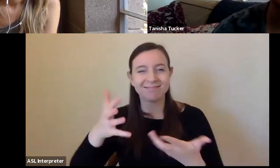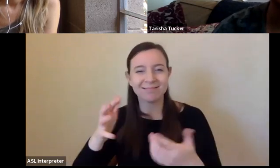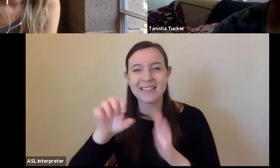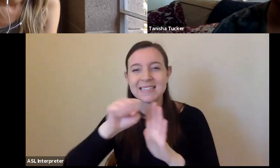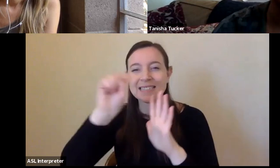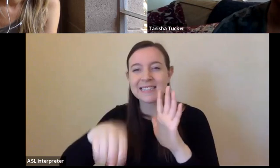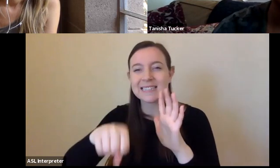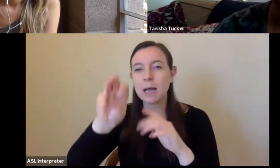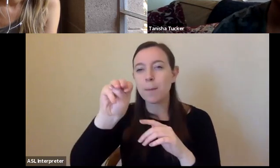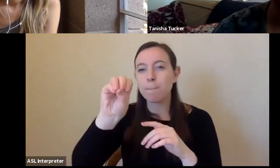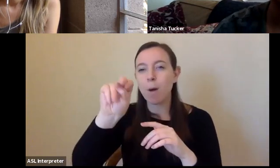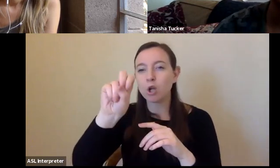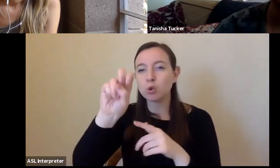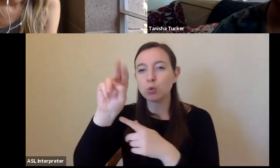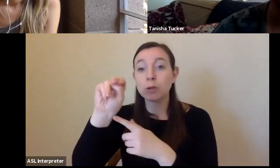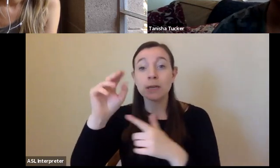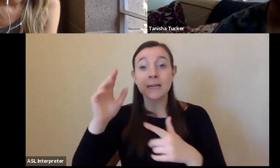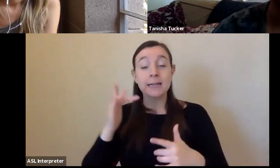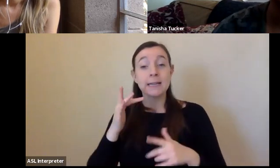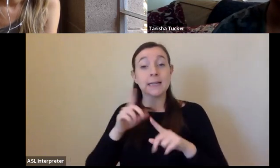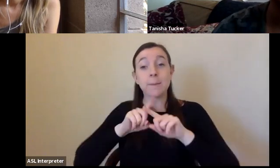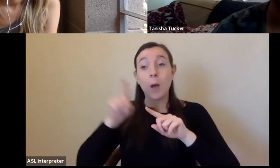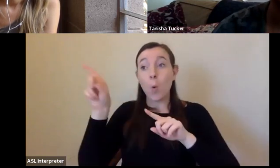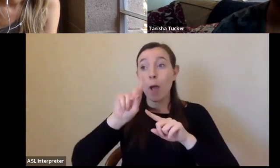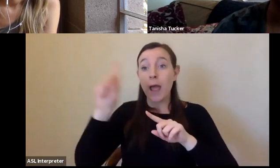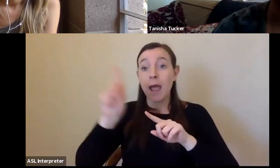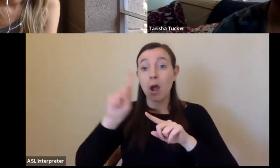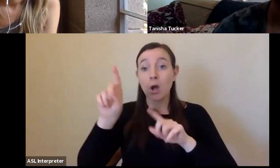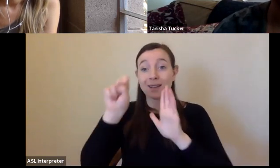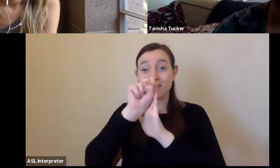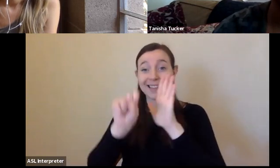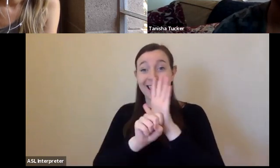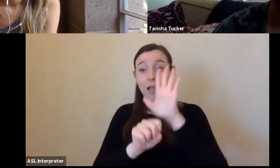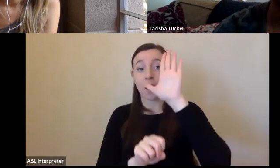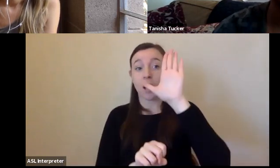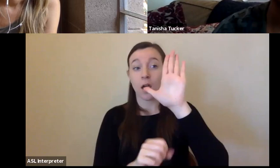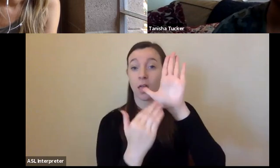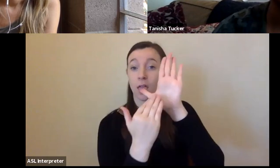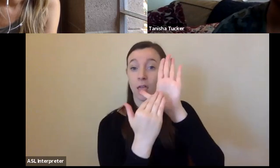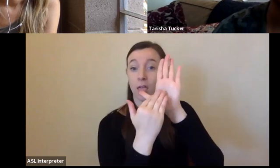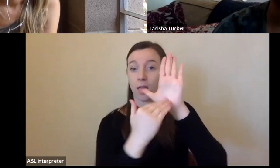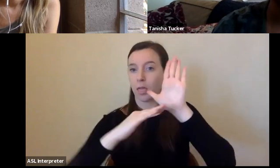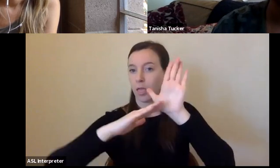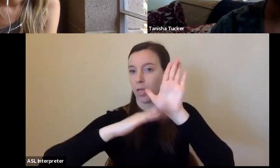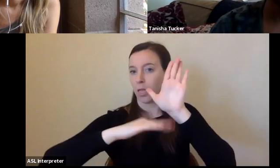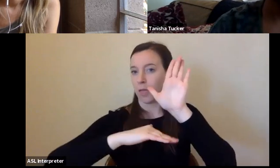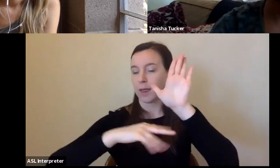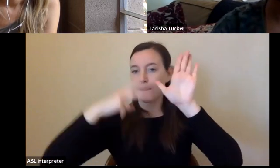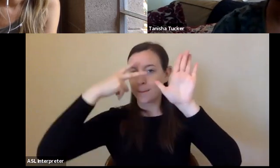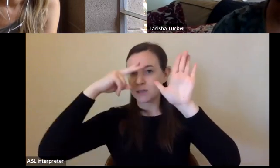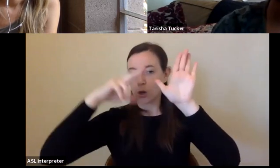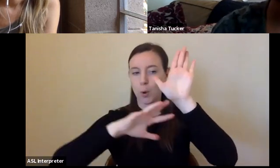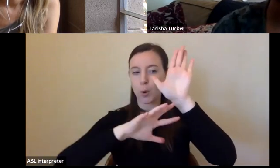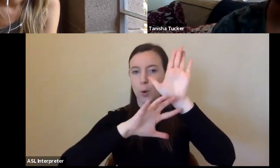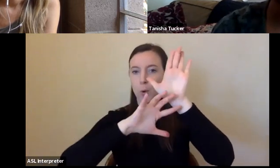south. The farther south you go into Mexico, the earlier the monsoon appears. So it's often a